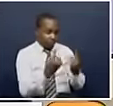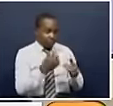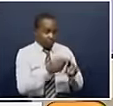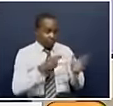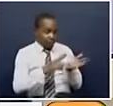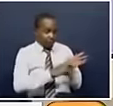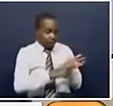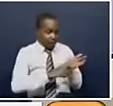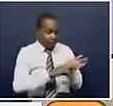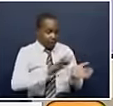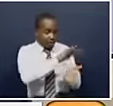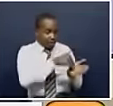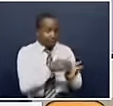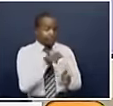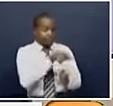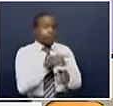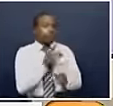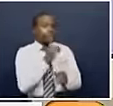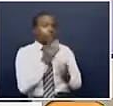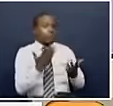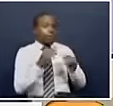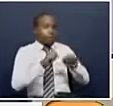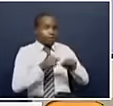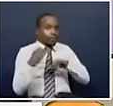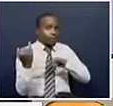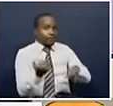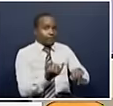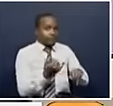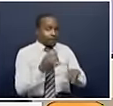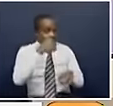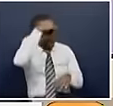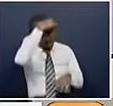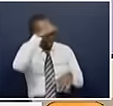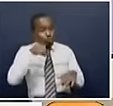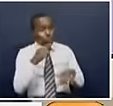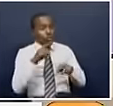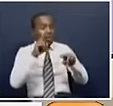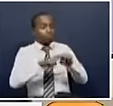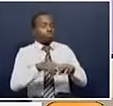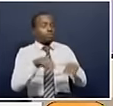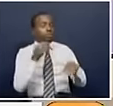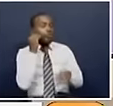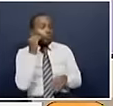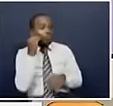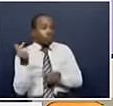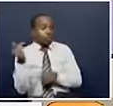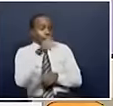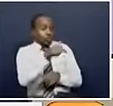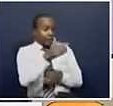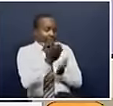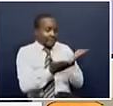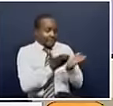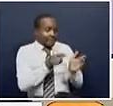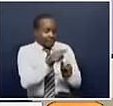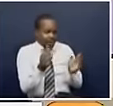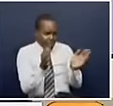centers, right there we are saying, we can invite the graduates who are seated at home to come and offer their services to these small businesses that